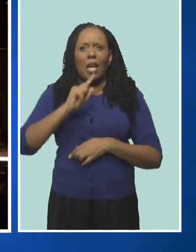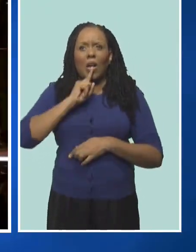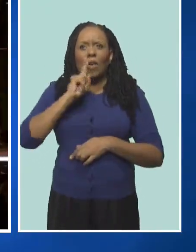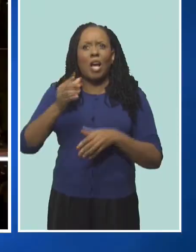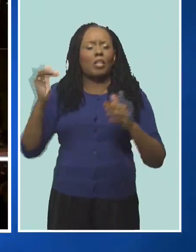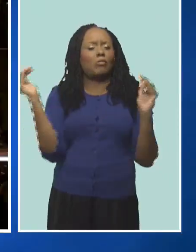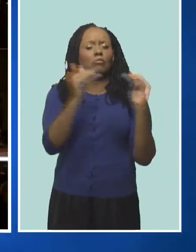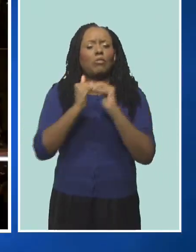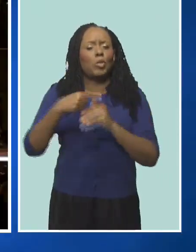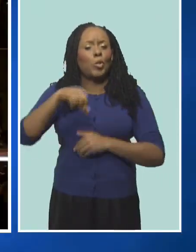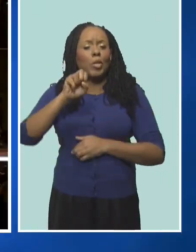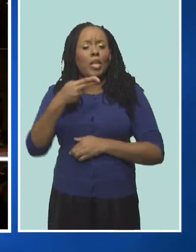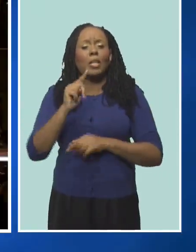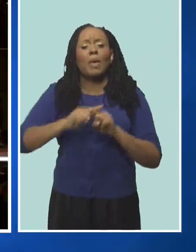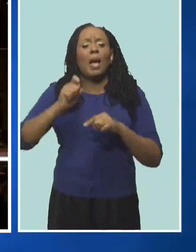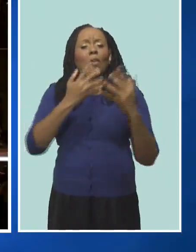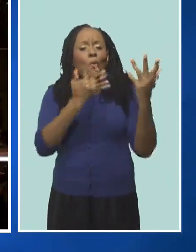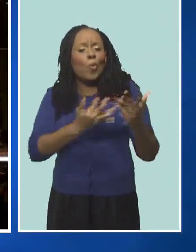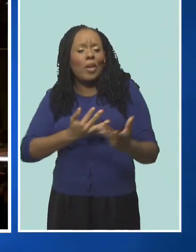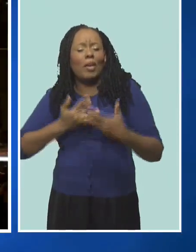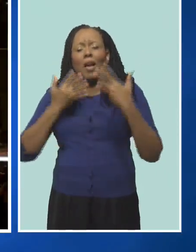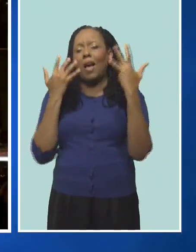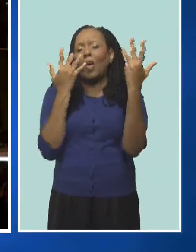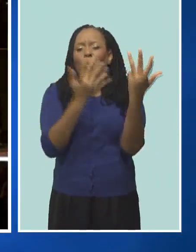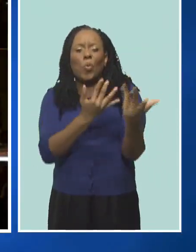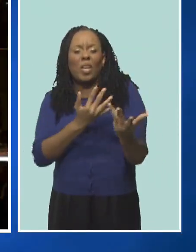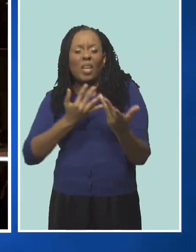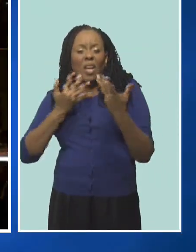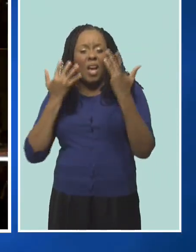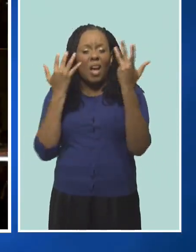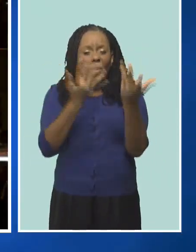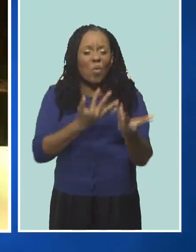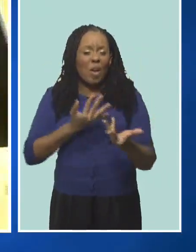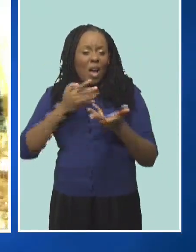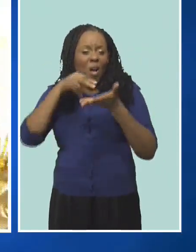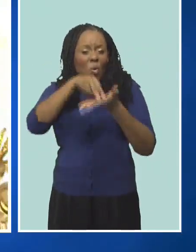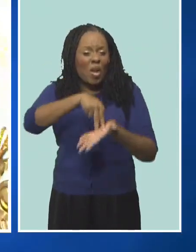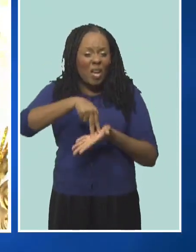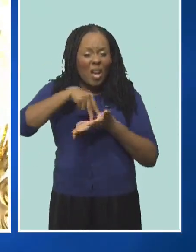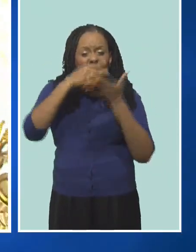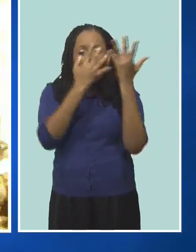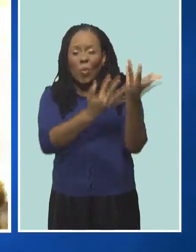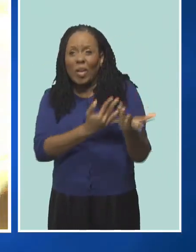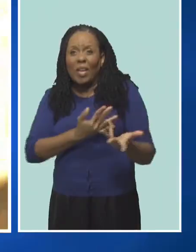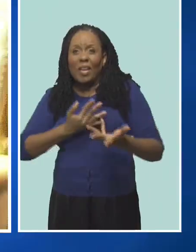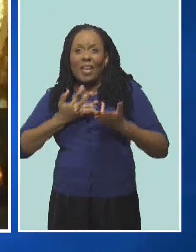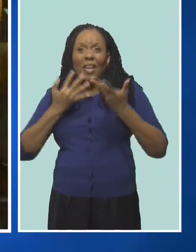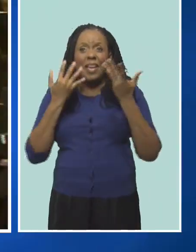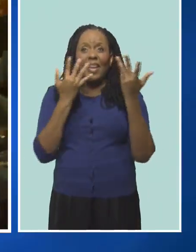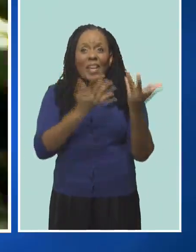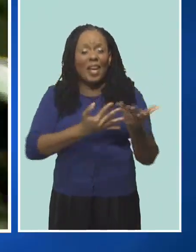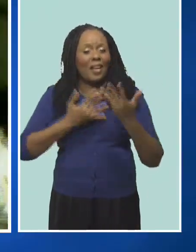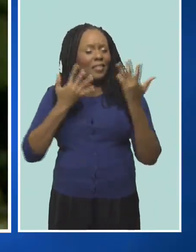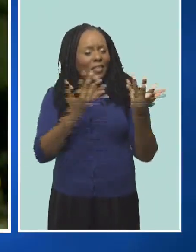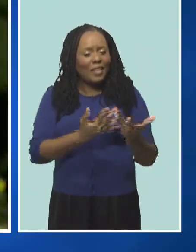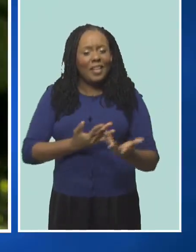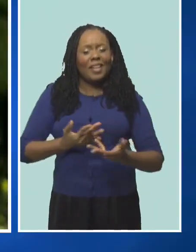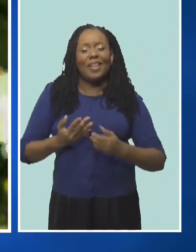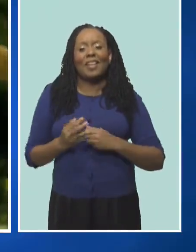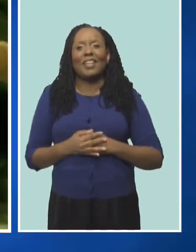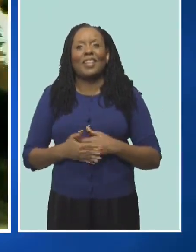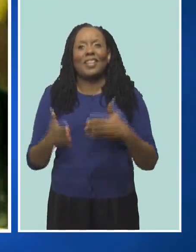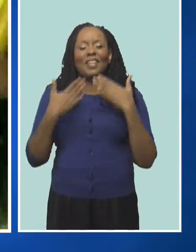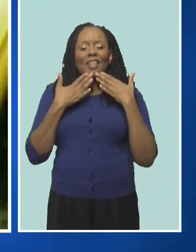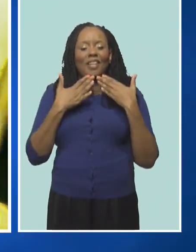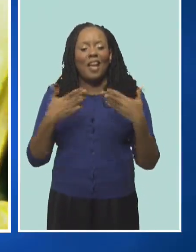in QEH, but he have to wait and wait and wait and wait and wait.